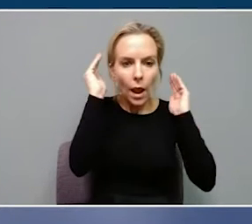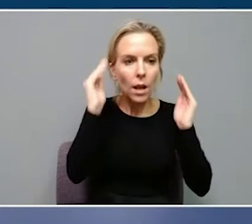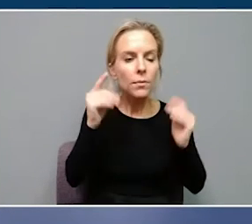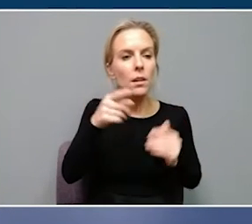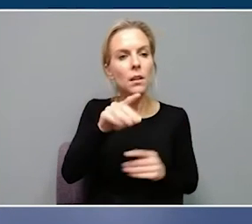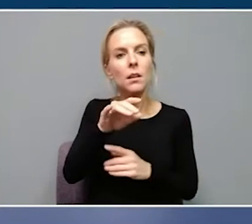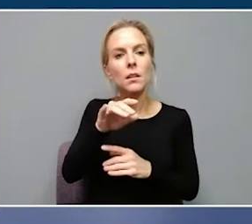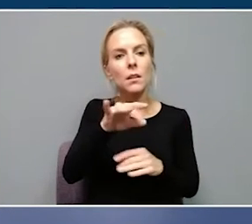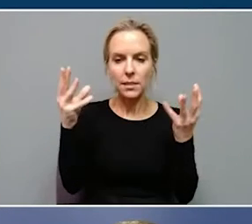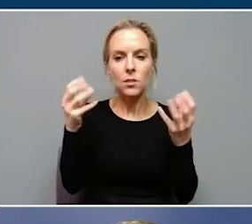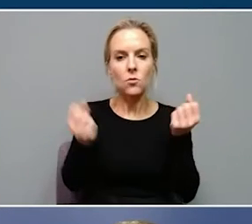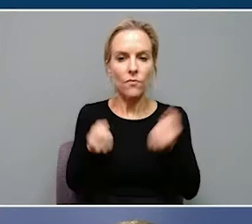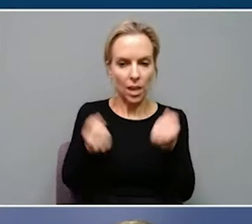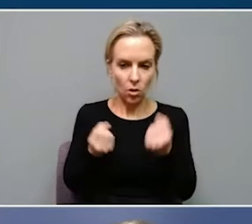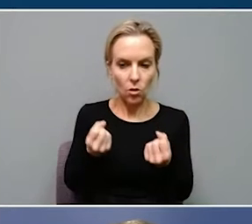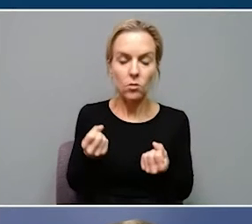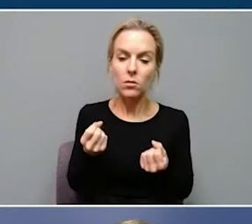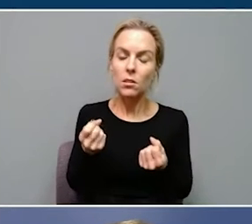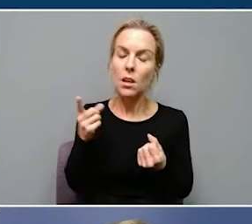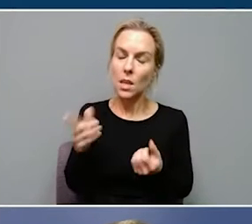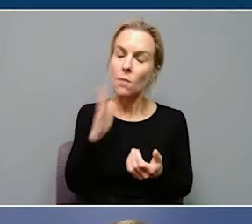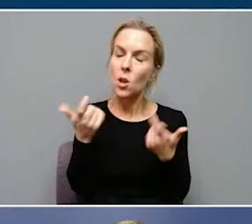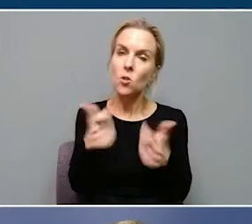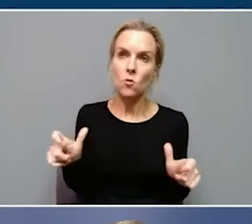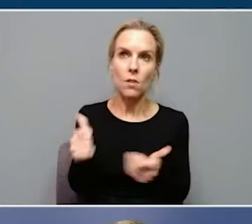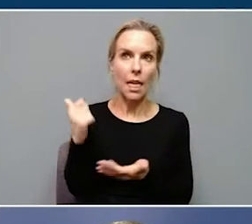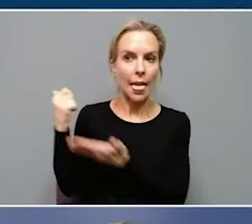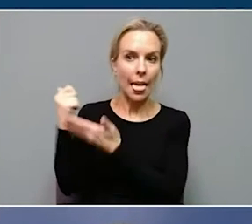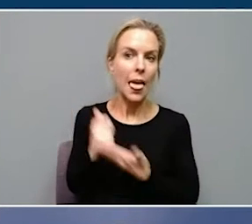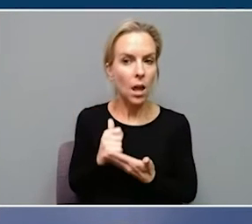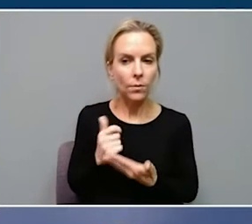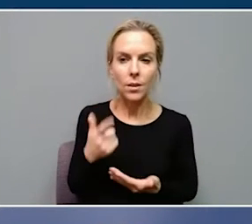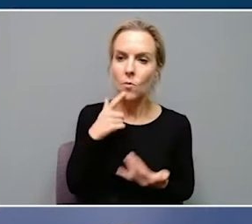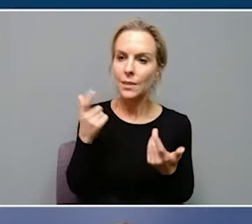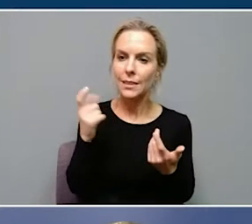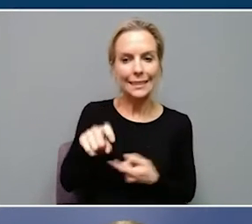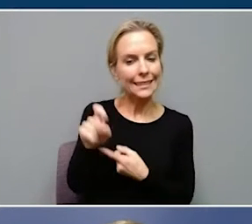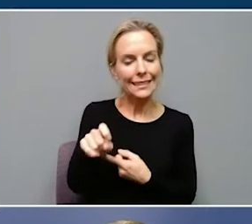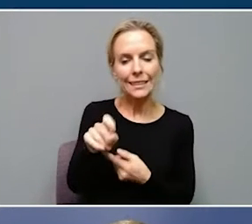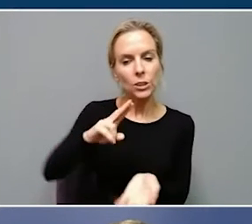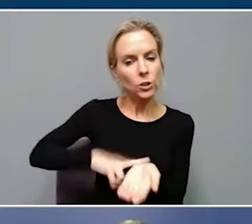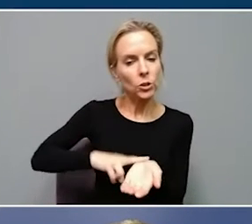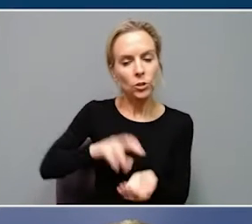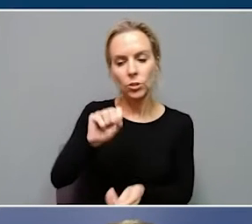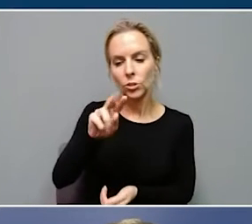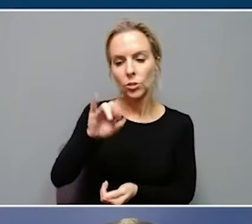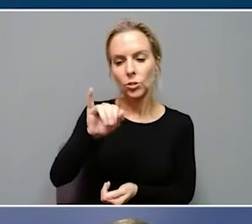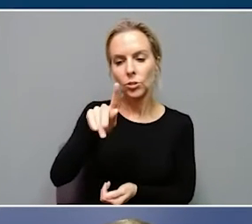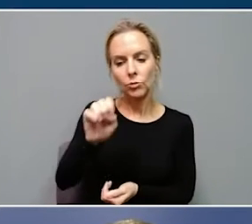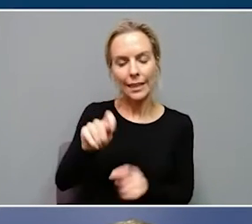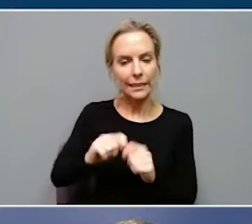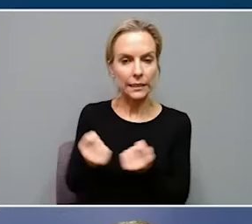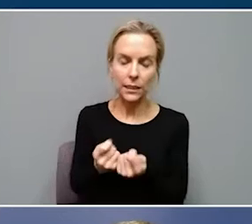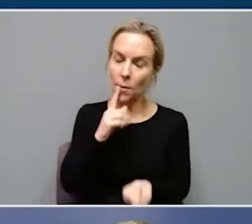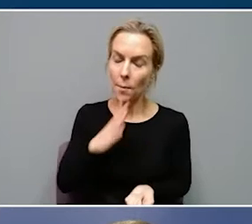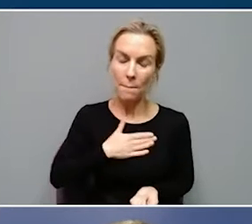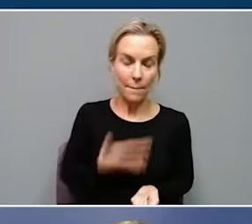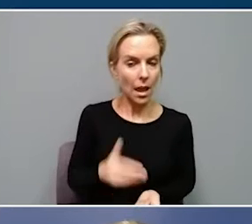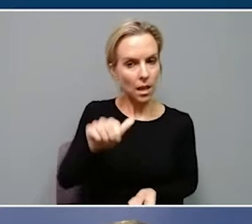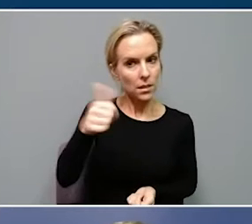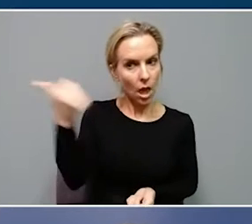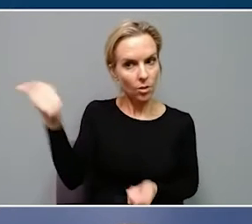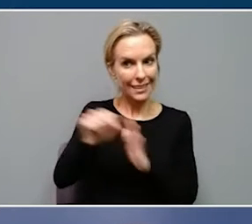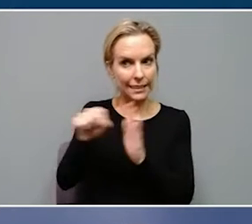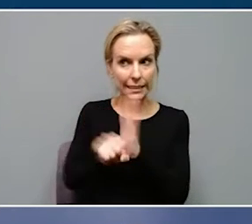alleviate some of that pressure. Earlier this week, he announced he would be sending National Guard teams to several hospitals, including Pikeville